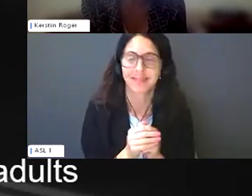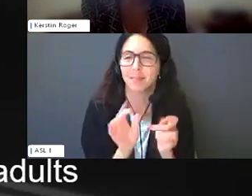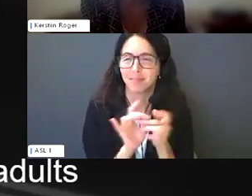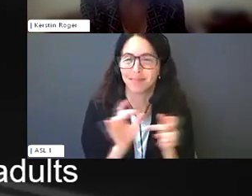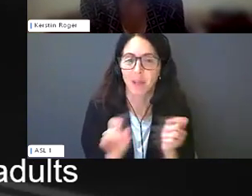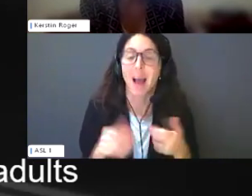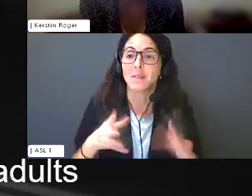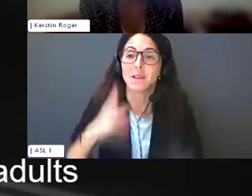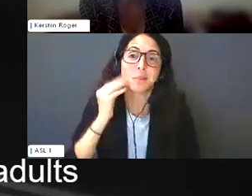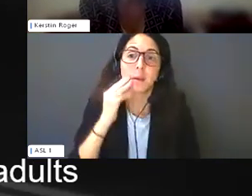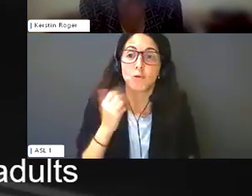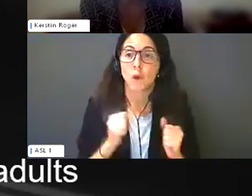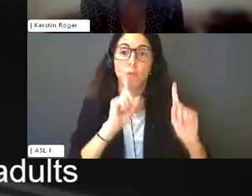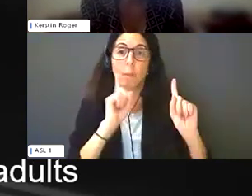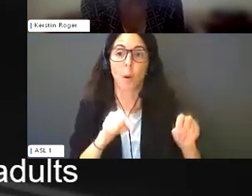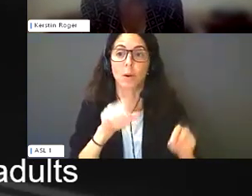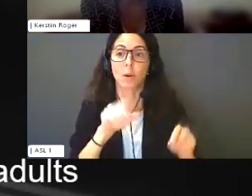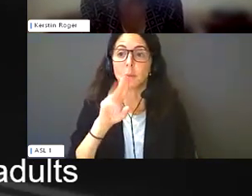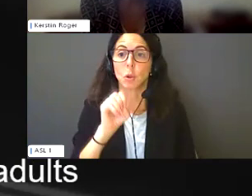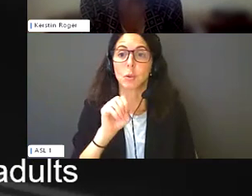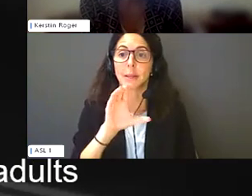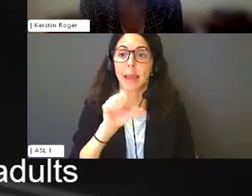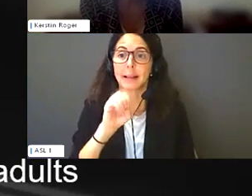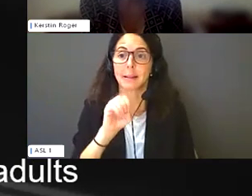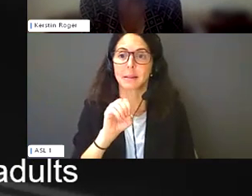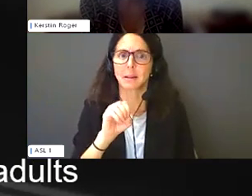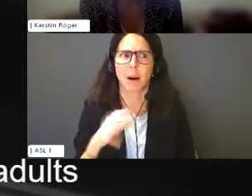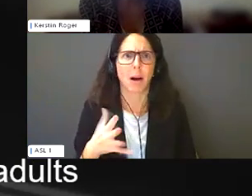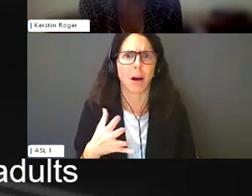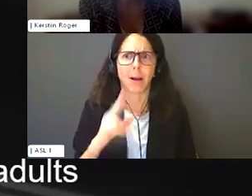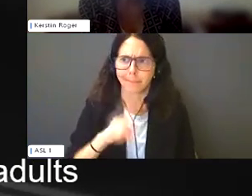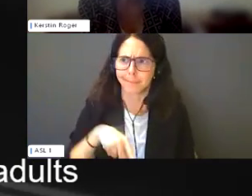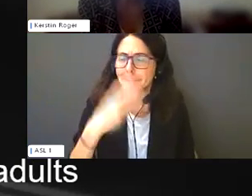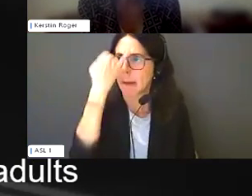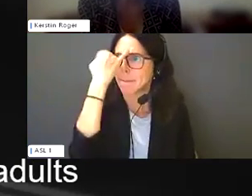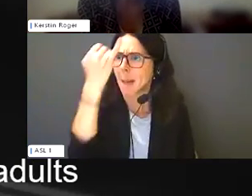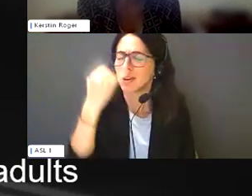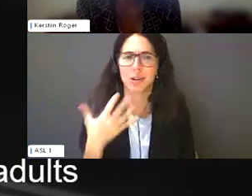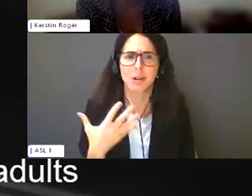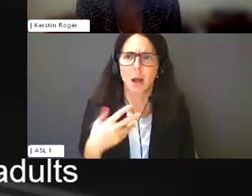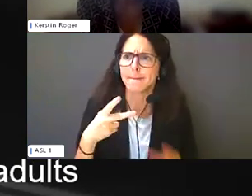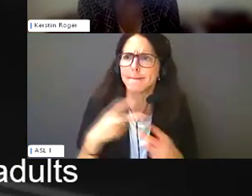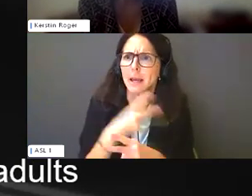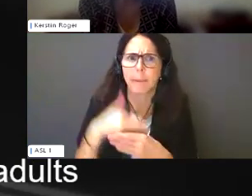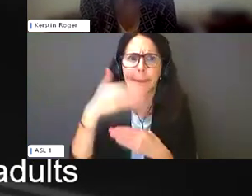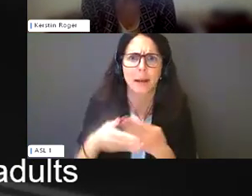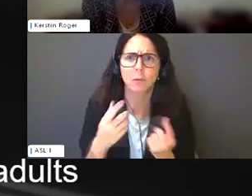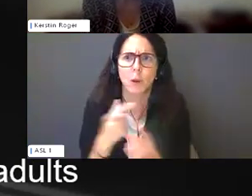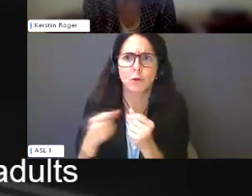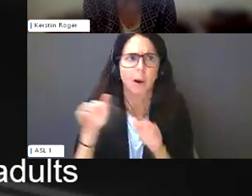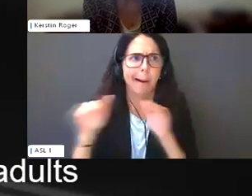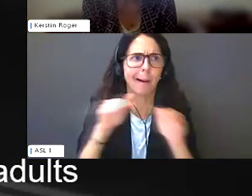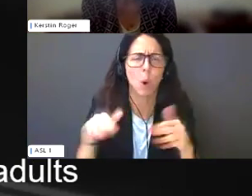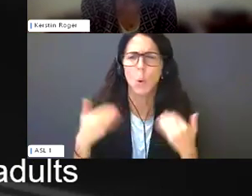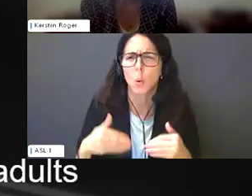abuse case, I cannot imagine a senior going through that and knowing where to go next, what to do and who to talk to. The process would be